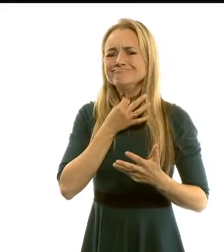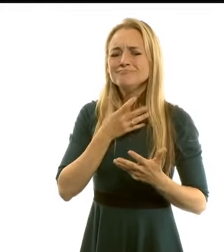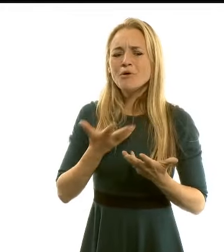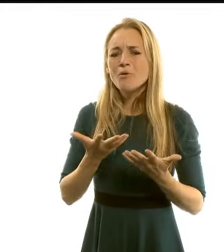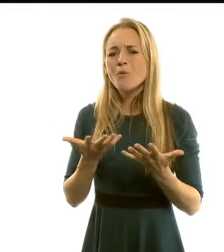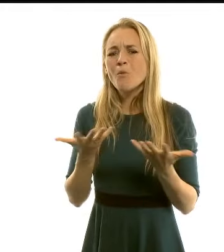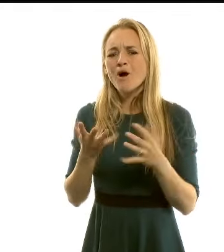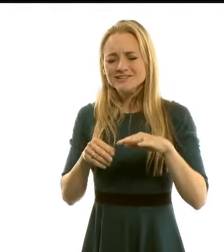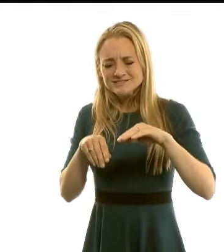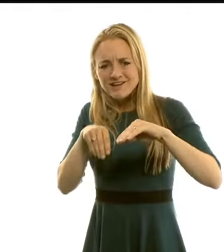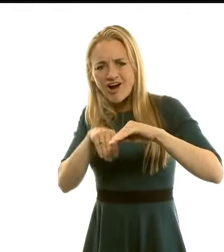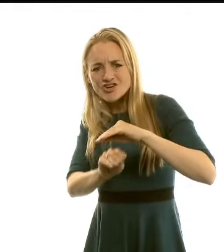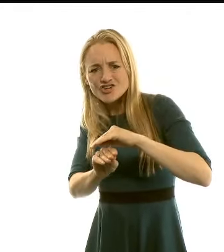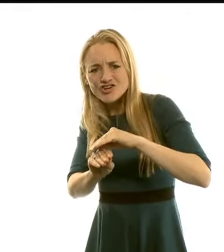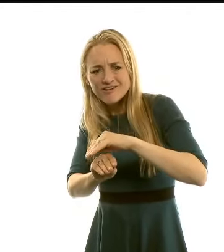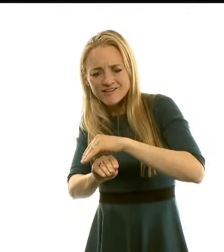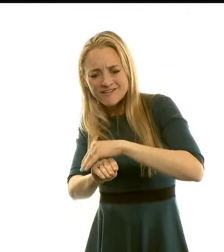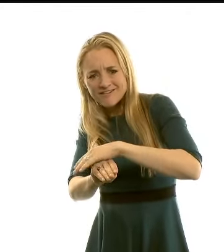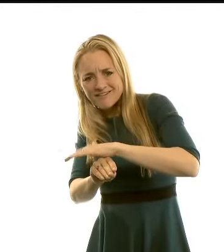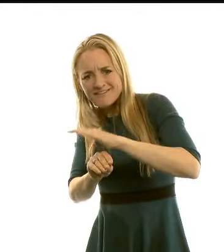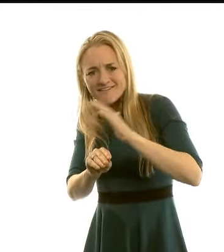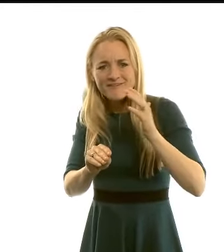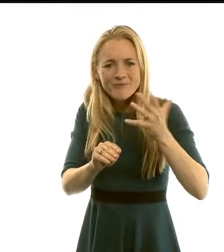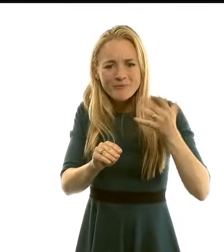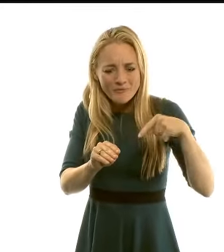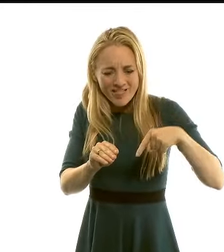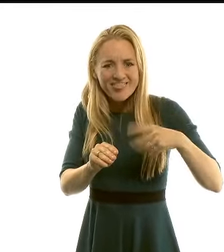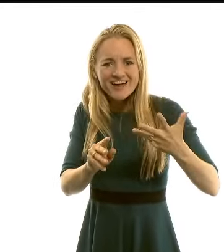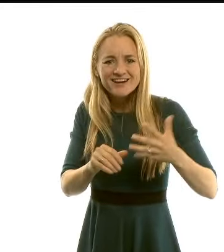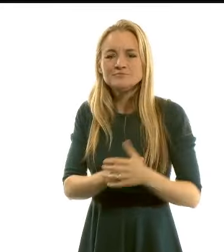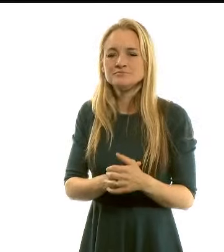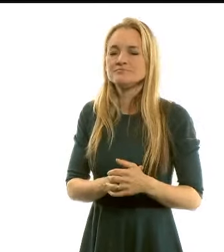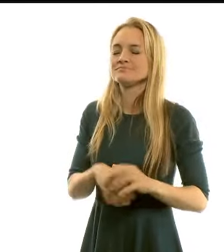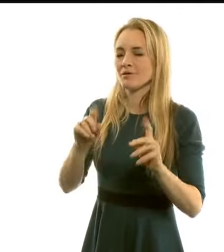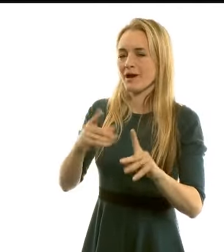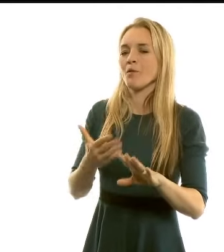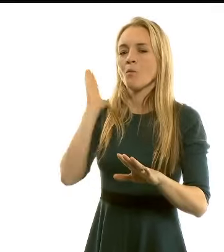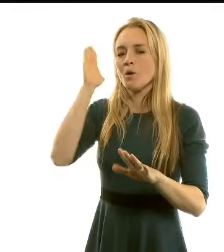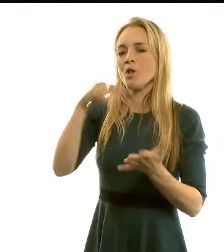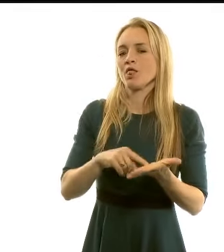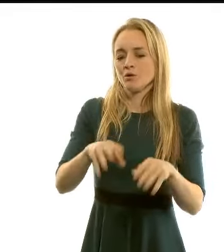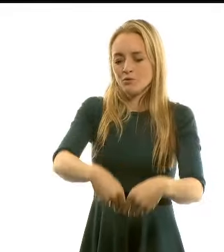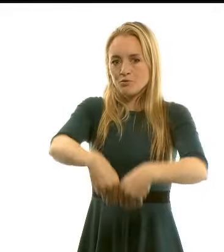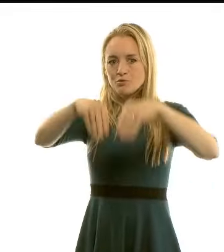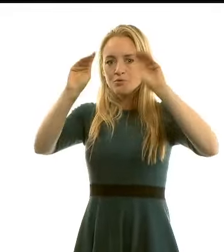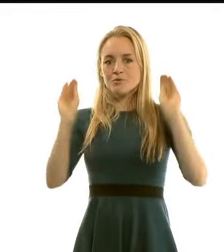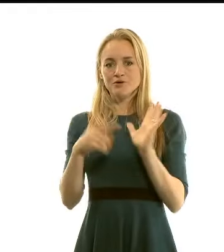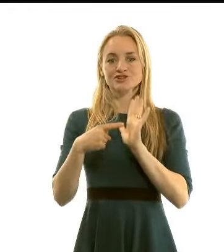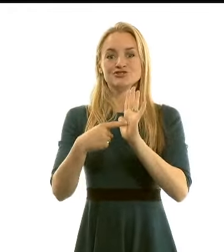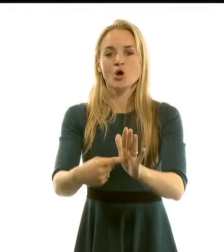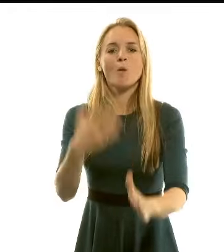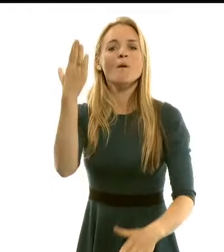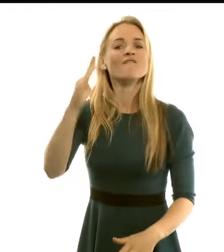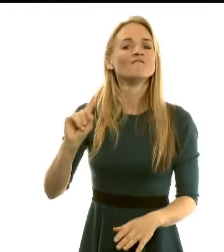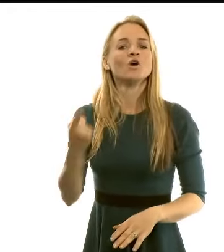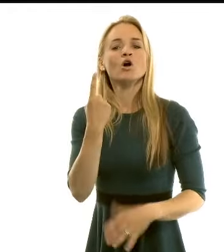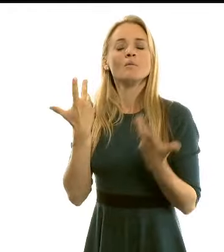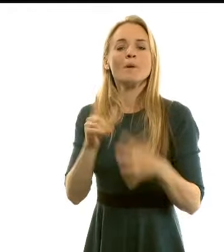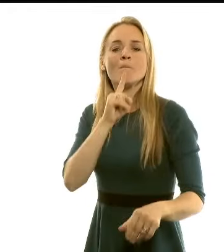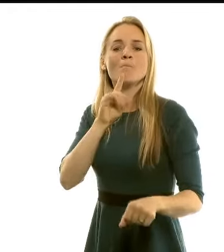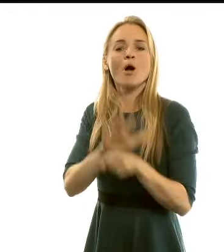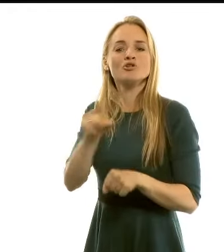that, we promise you a visit inside a top secret part of the LEGO campus. Yes, right. Yes, a place that you two know intimately. So